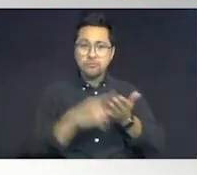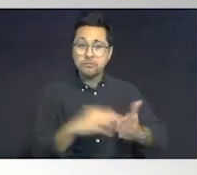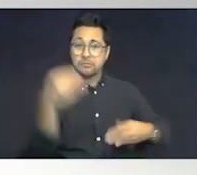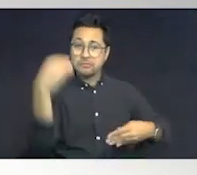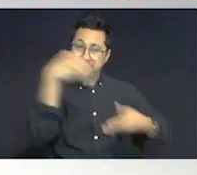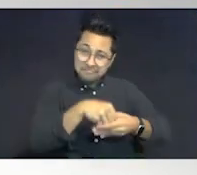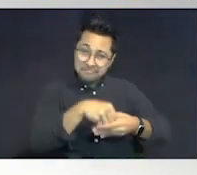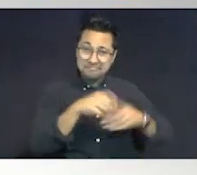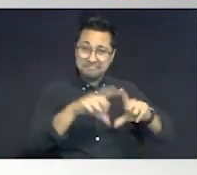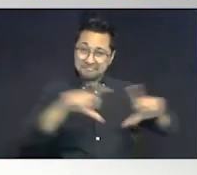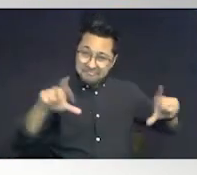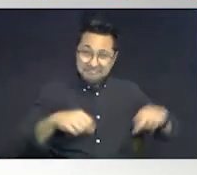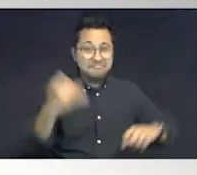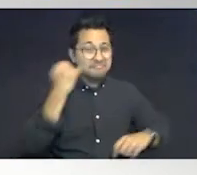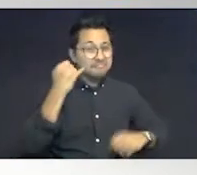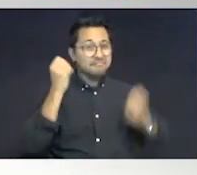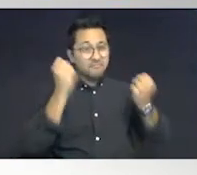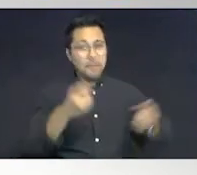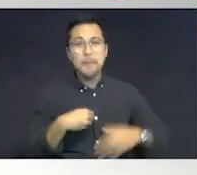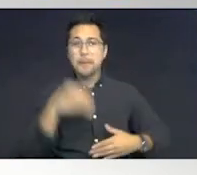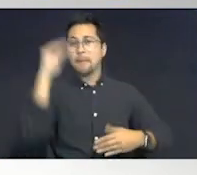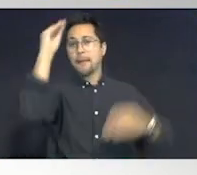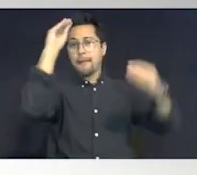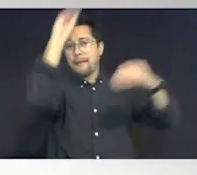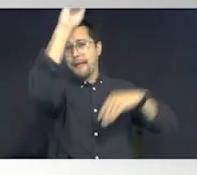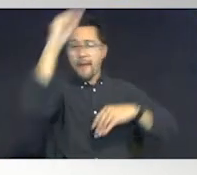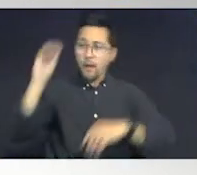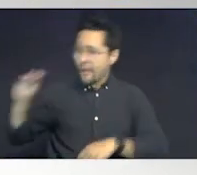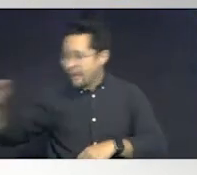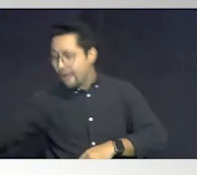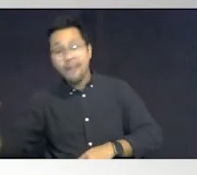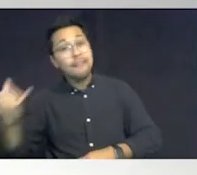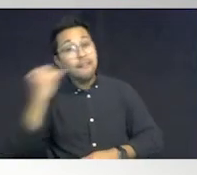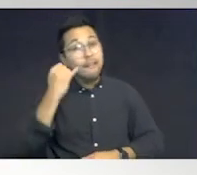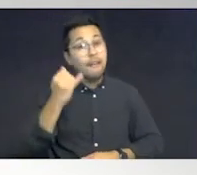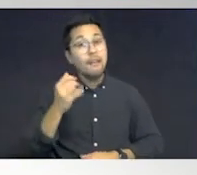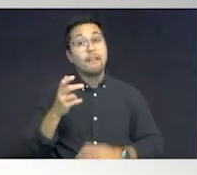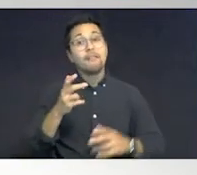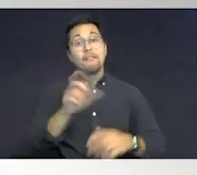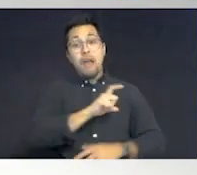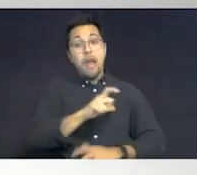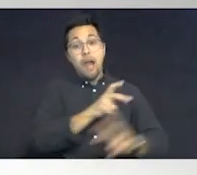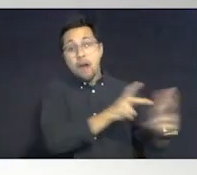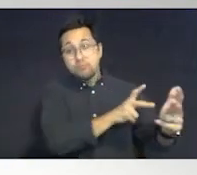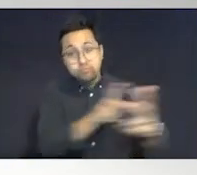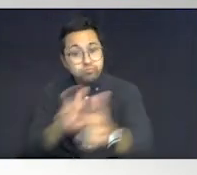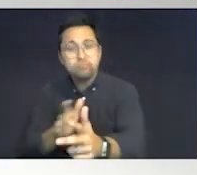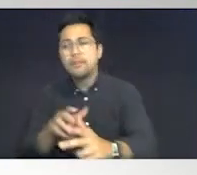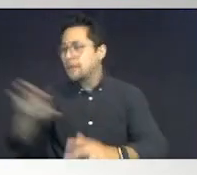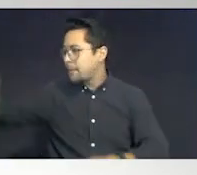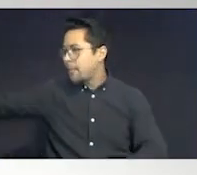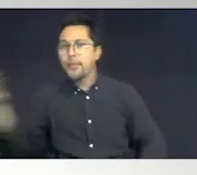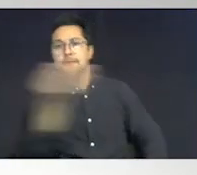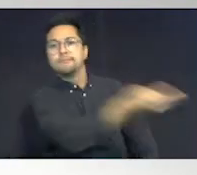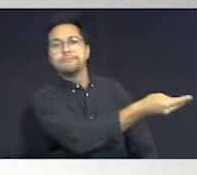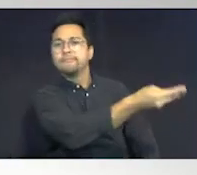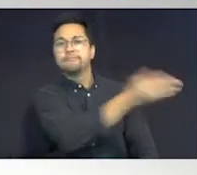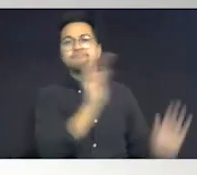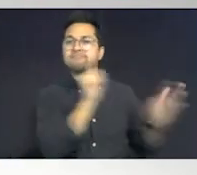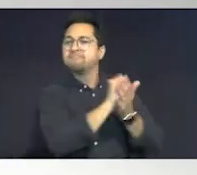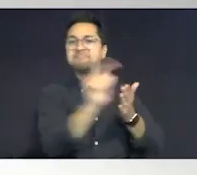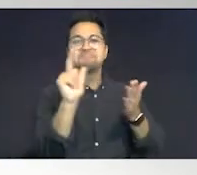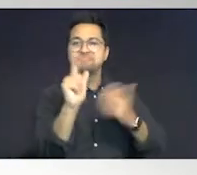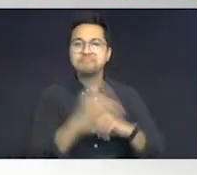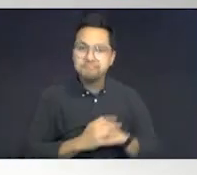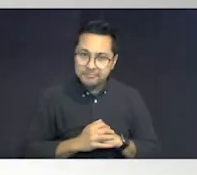put it in here, and when they drive, they put it in the visor, and they put it there. If they are to stop, you pull that out, hand it to the officer, and that's all they need to do.